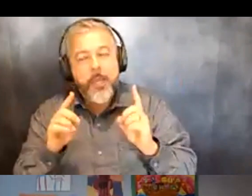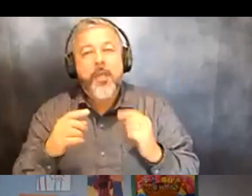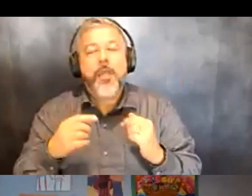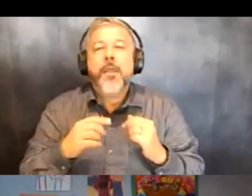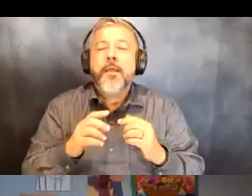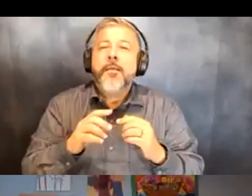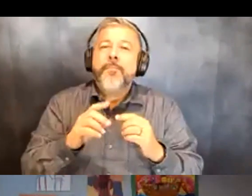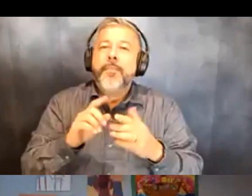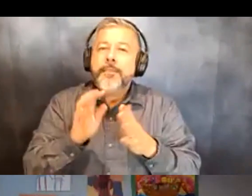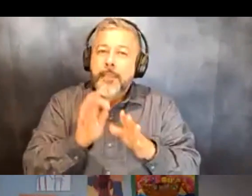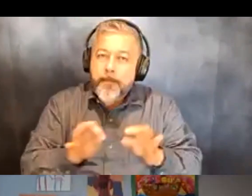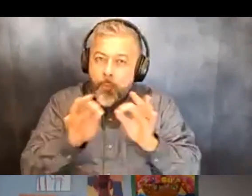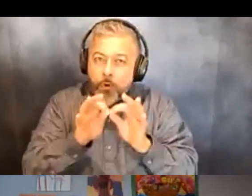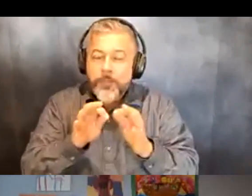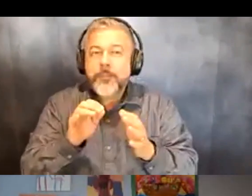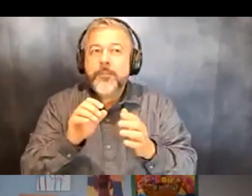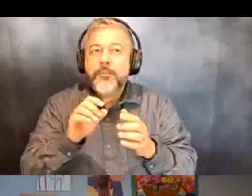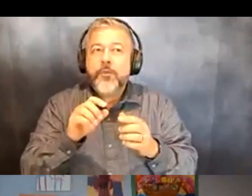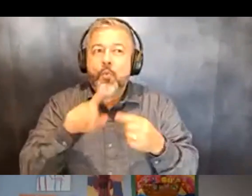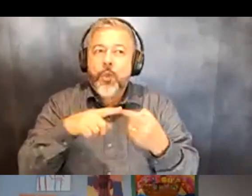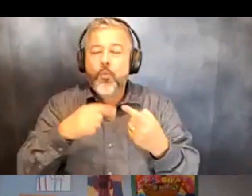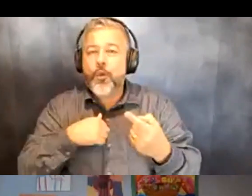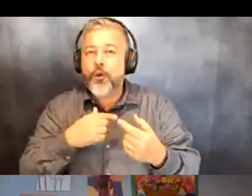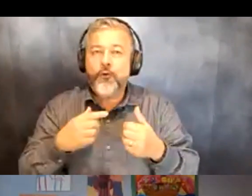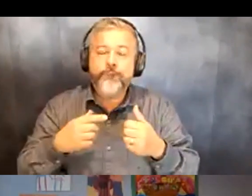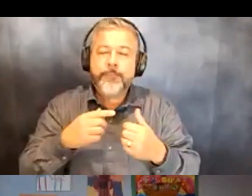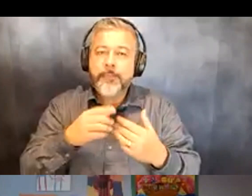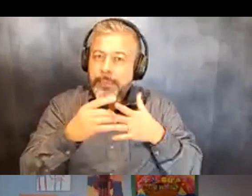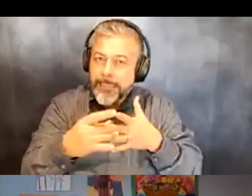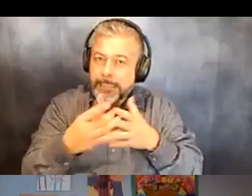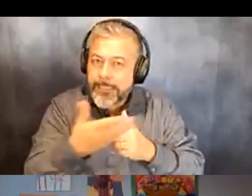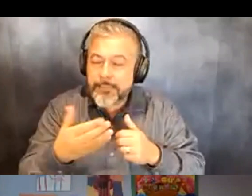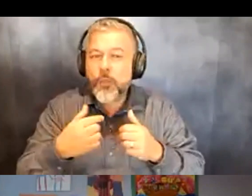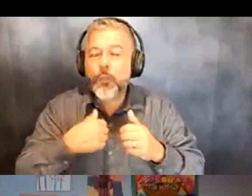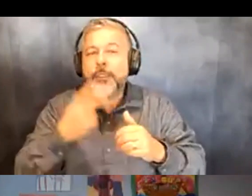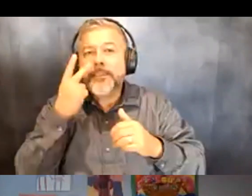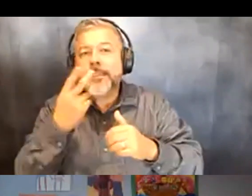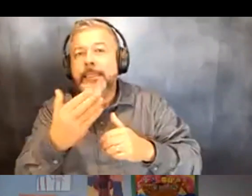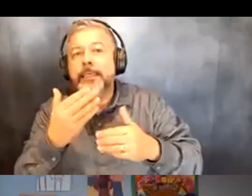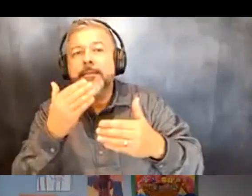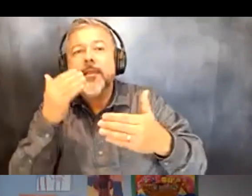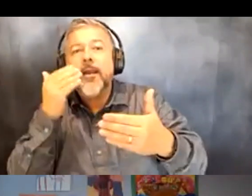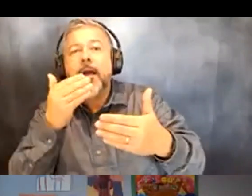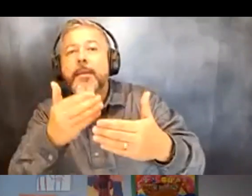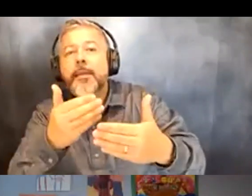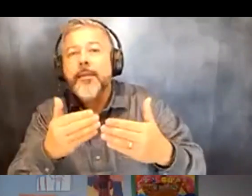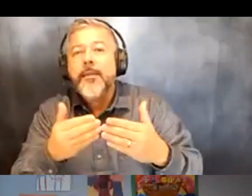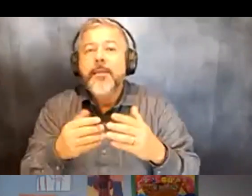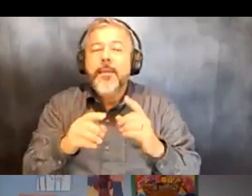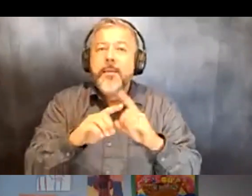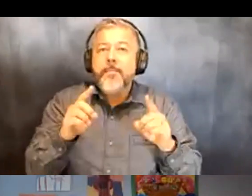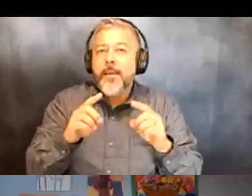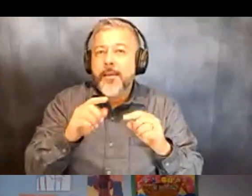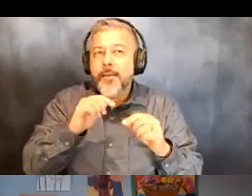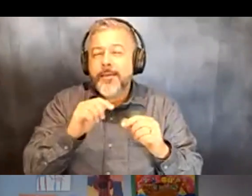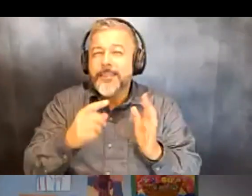center and leading this pandemic is you can see things coming, but because it doesn't sort of show